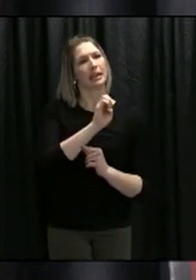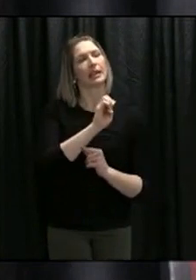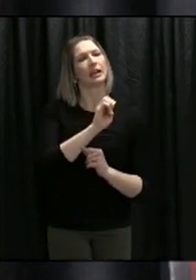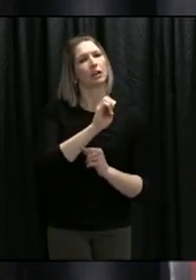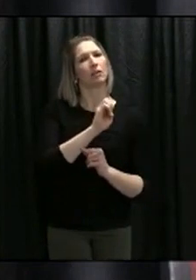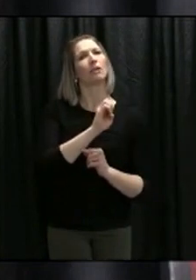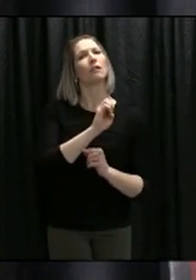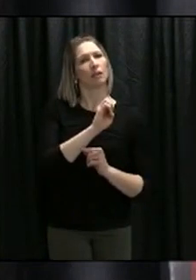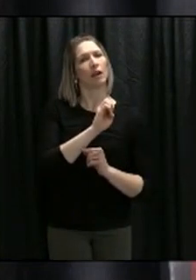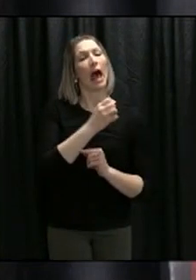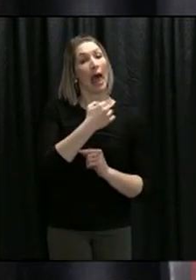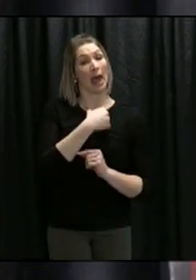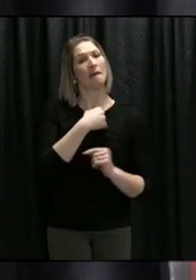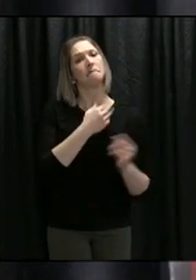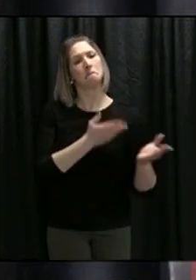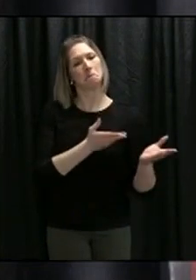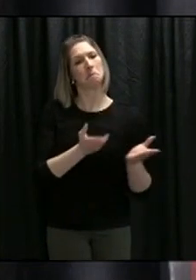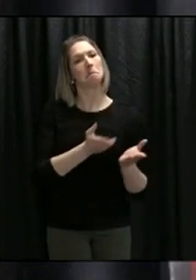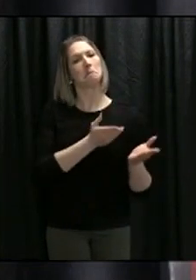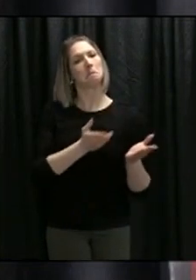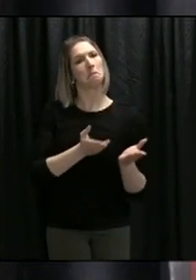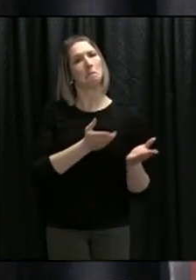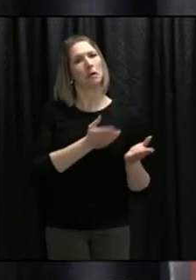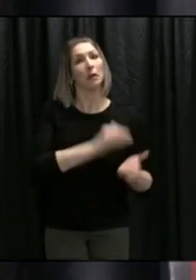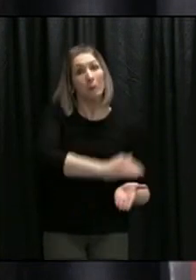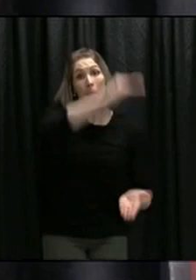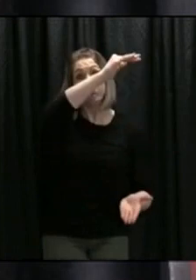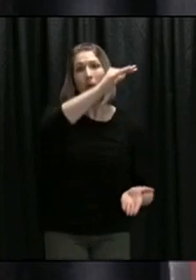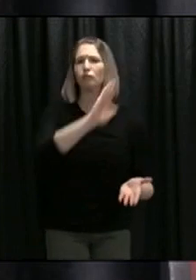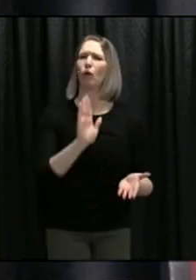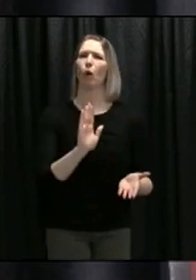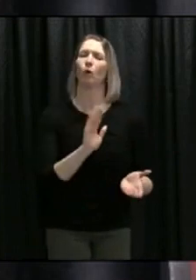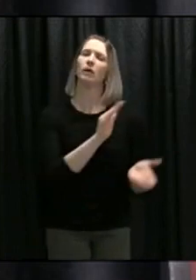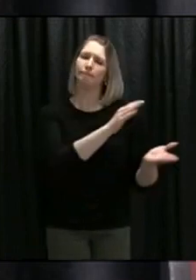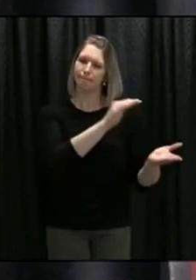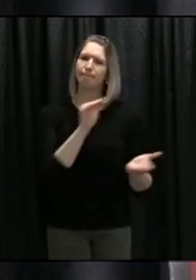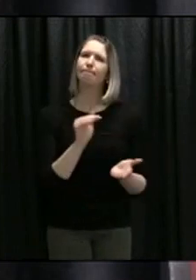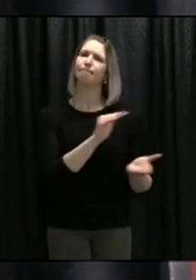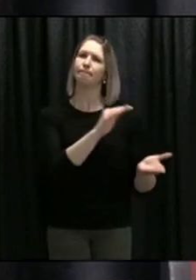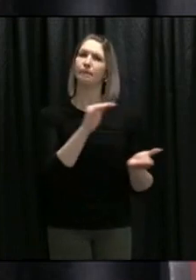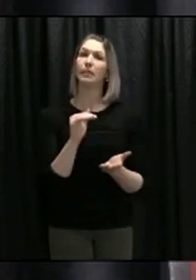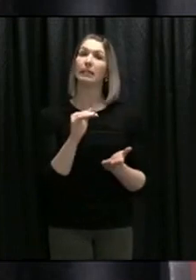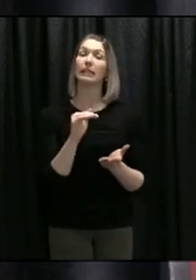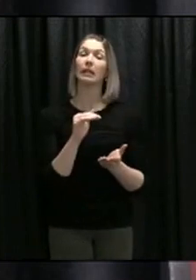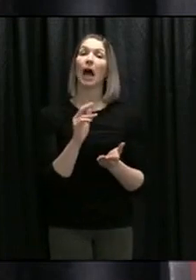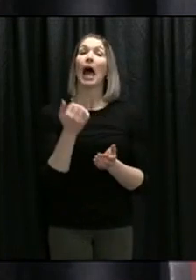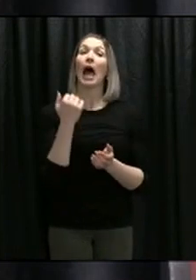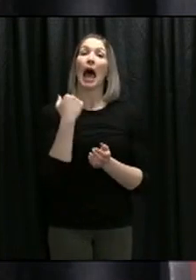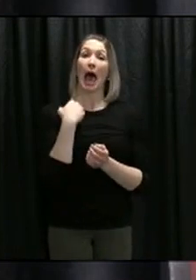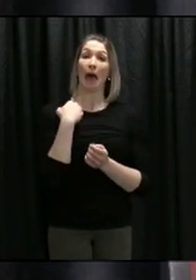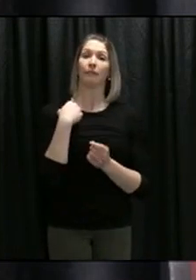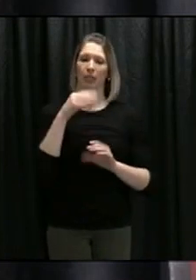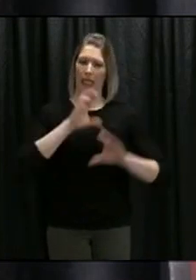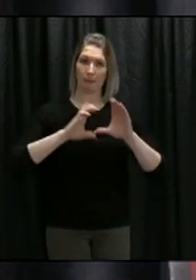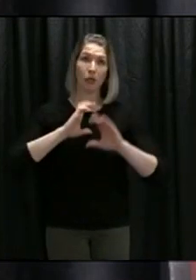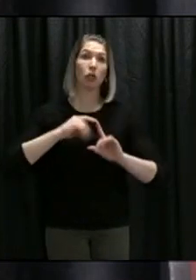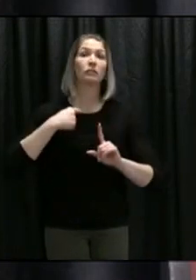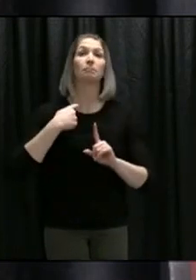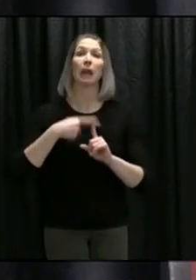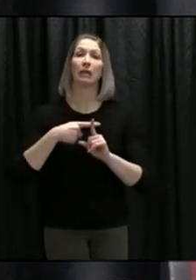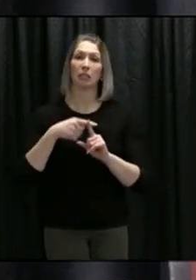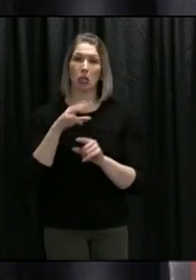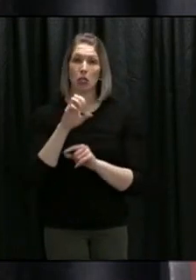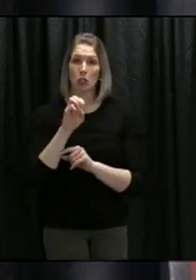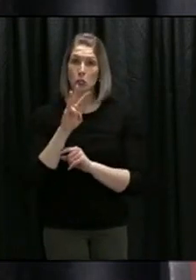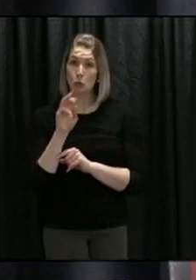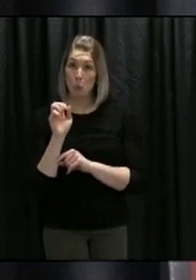And in there, we have the reagents for COVID testing. The Prime Minister only just an hour